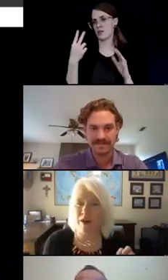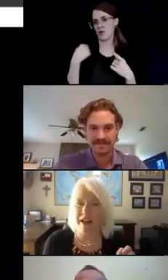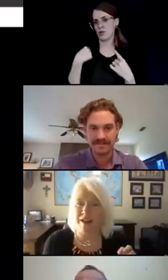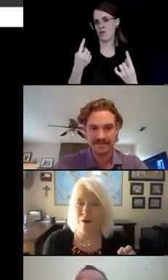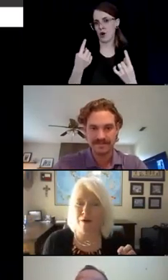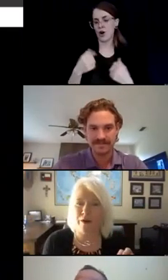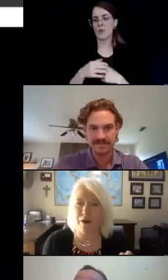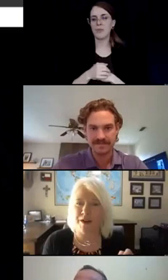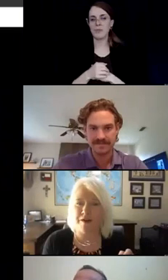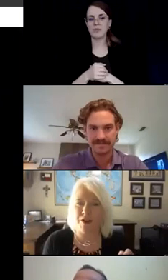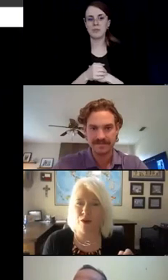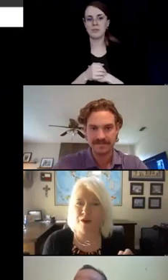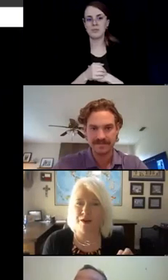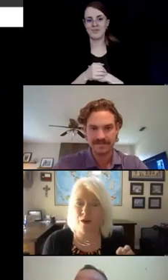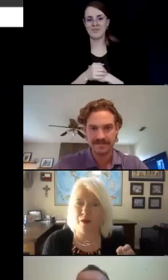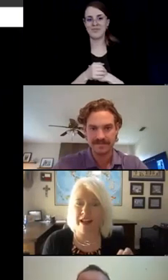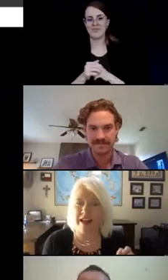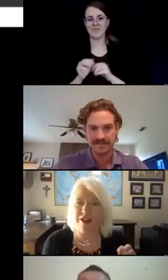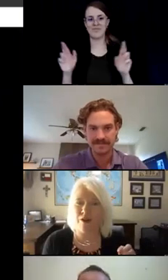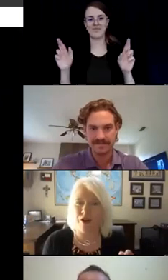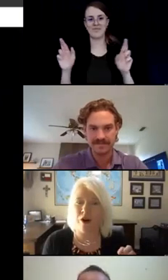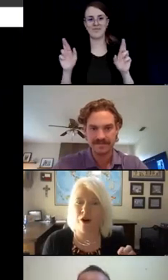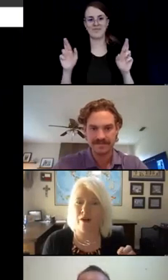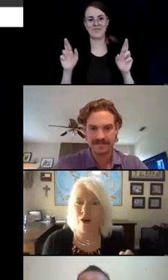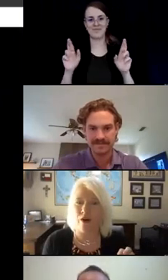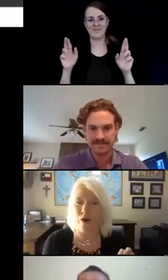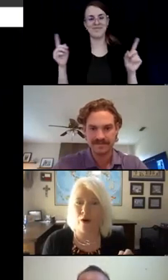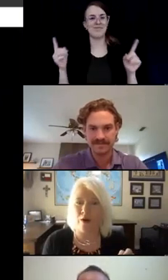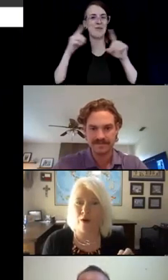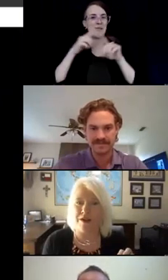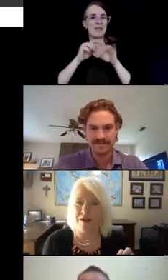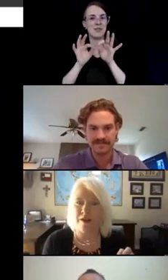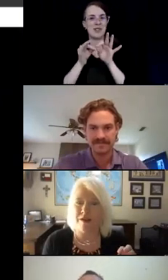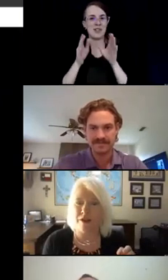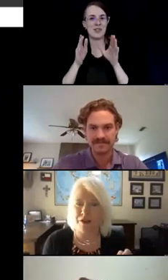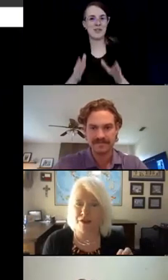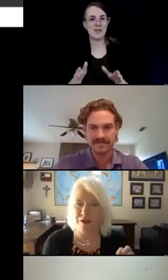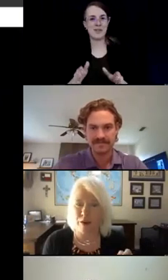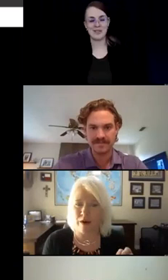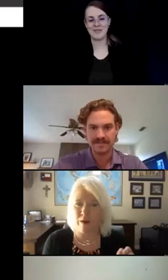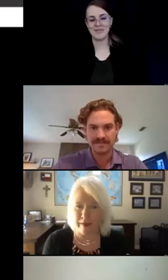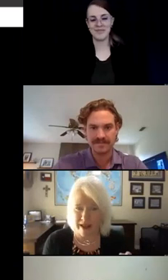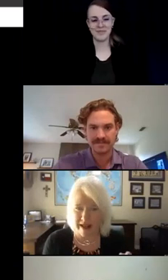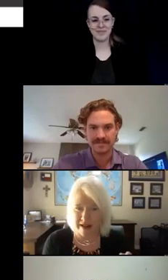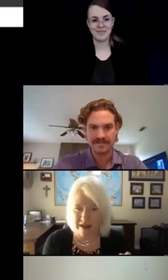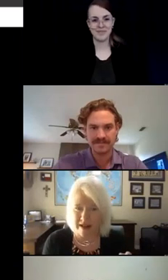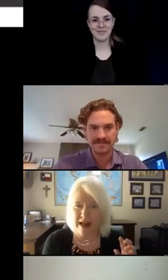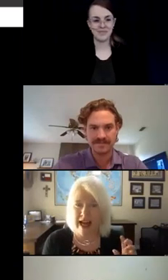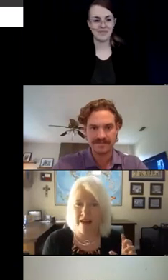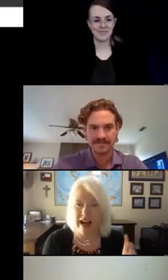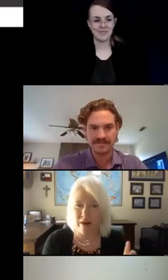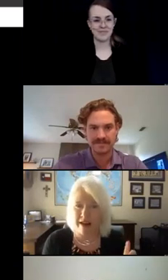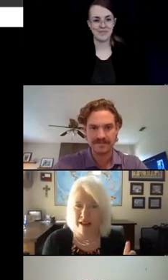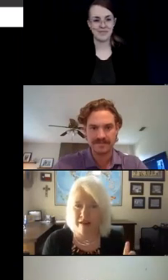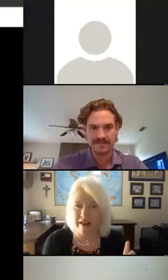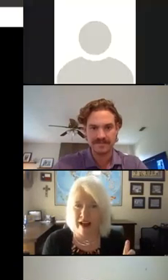sure, Emily. So for those individuals, they need to look on their local workforce solutions board website,